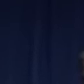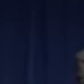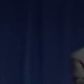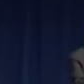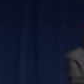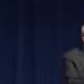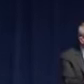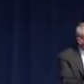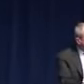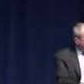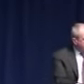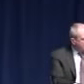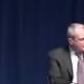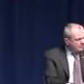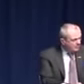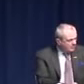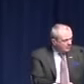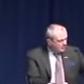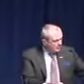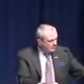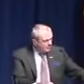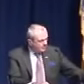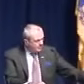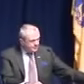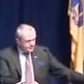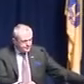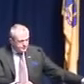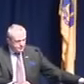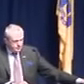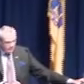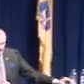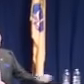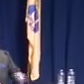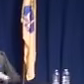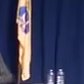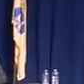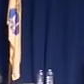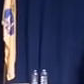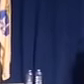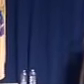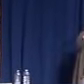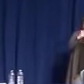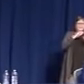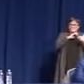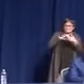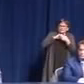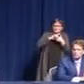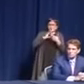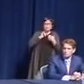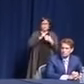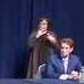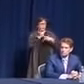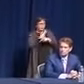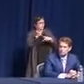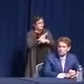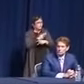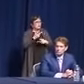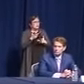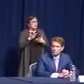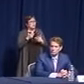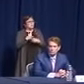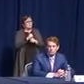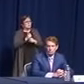put together an operational plan that we expect will allow for, the timely and efficient